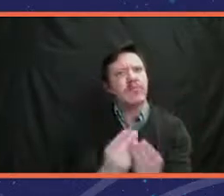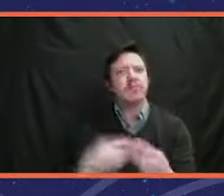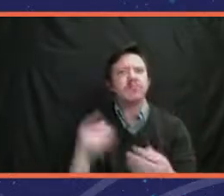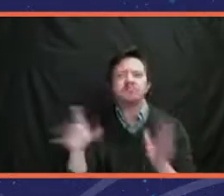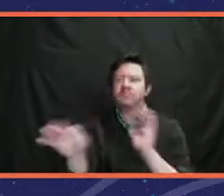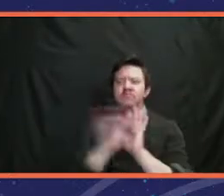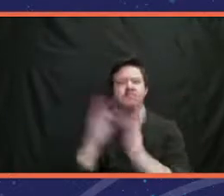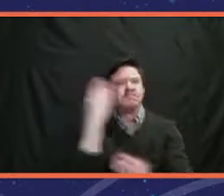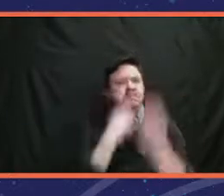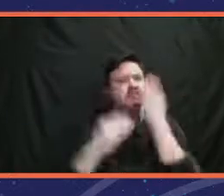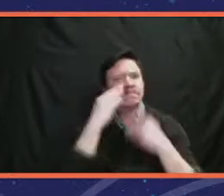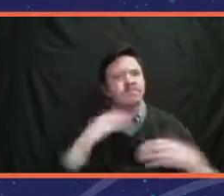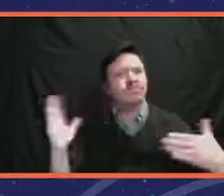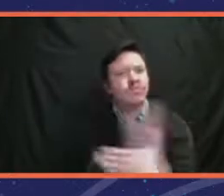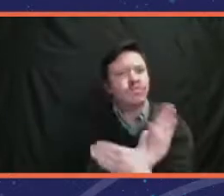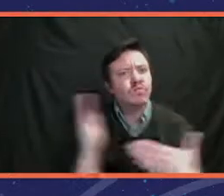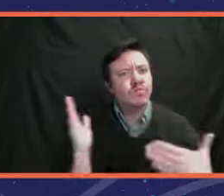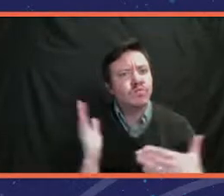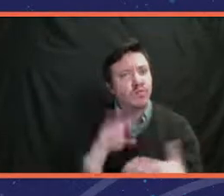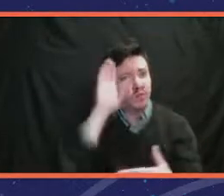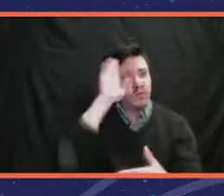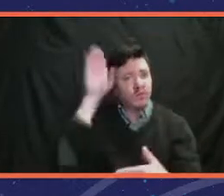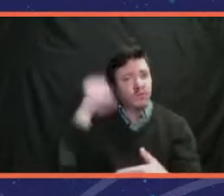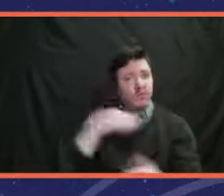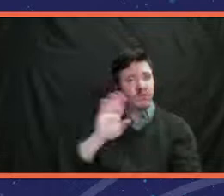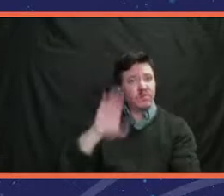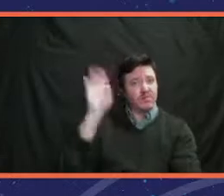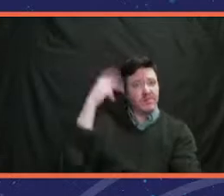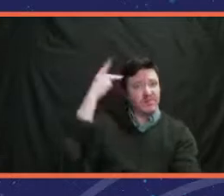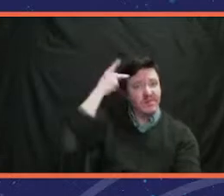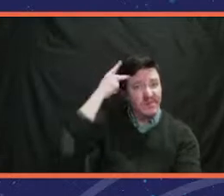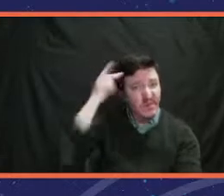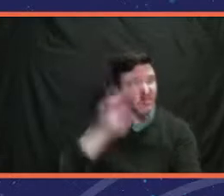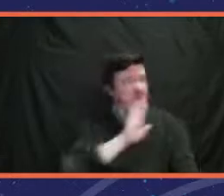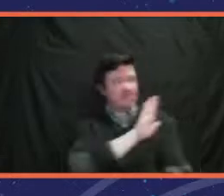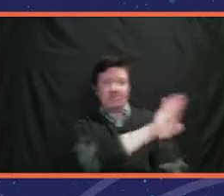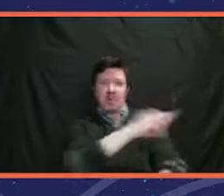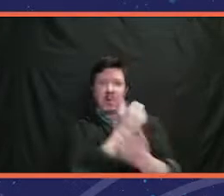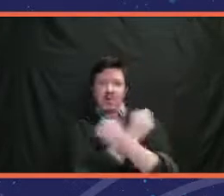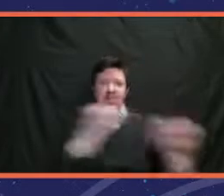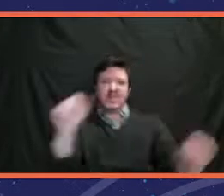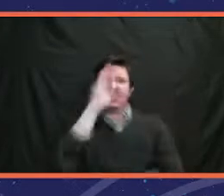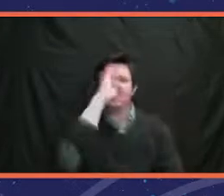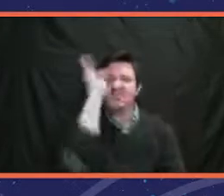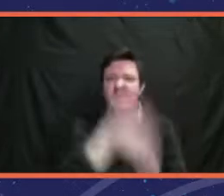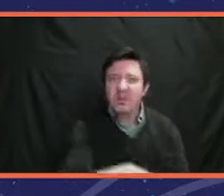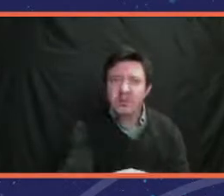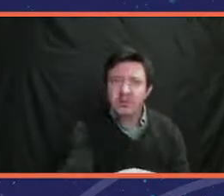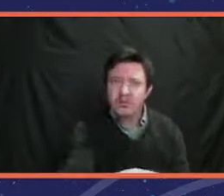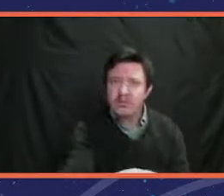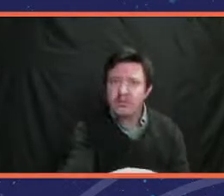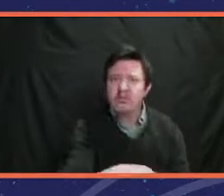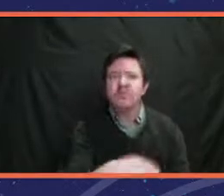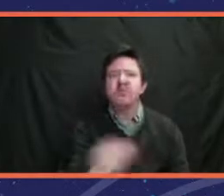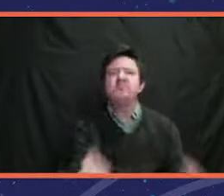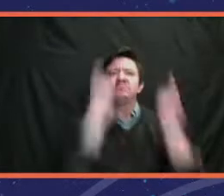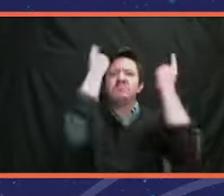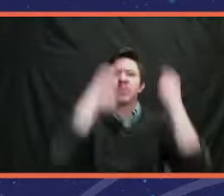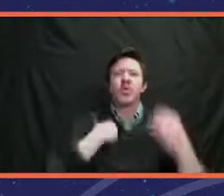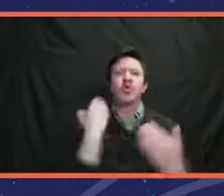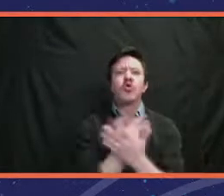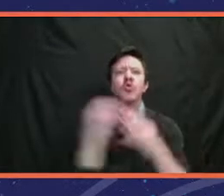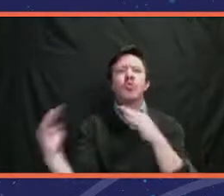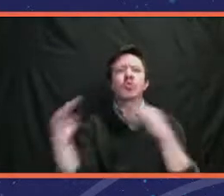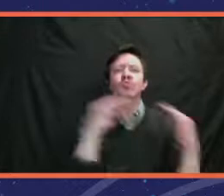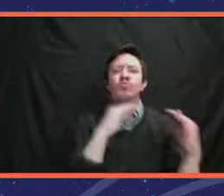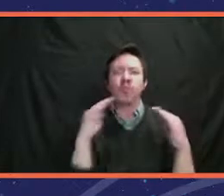that neoliberal politics did not save us before. So let us know war of a new kind, the one where